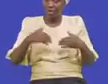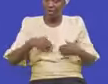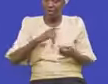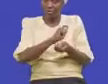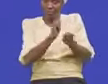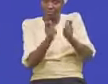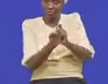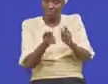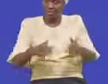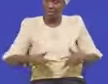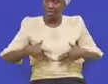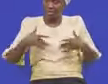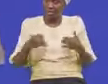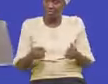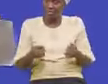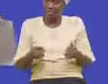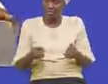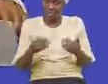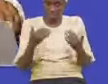Ale be yakpɔ tɔtrɔ.